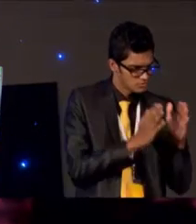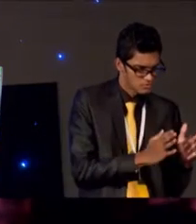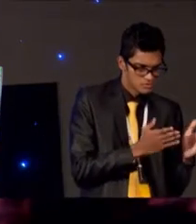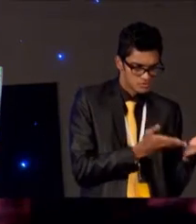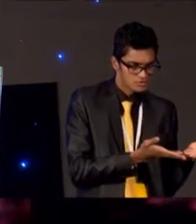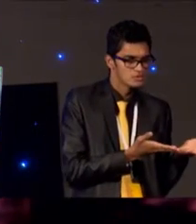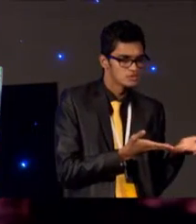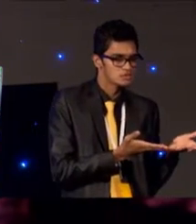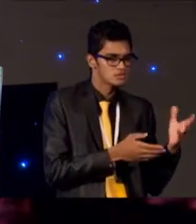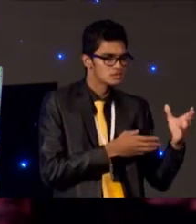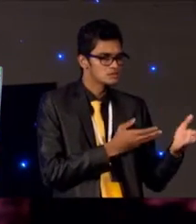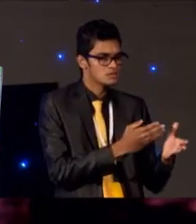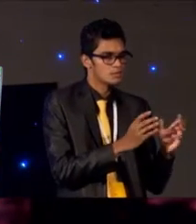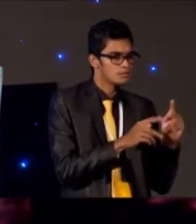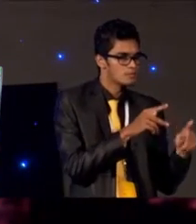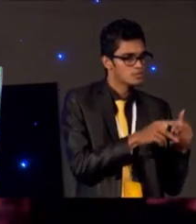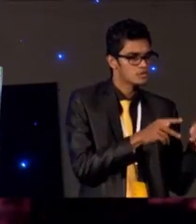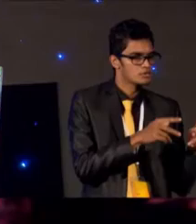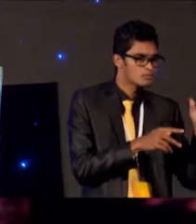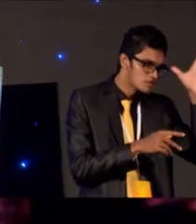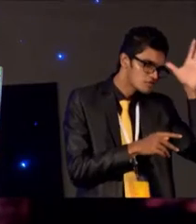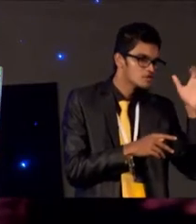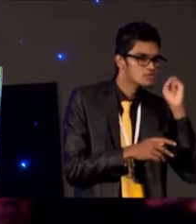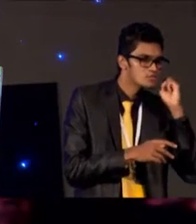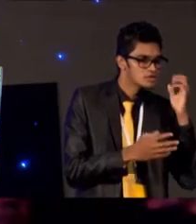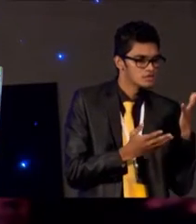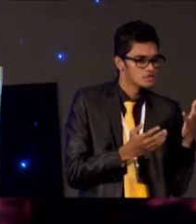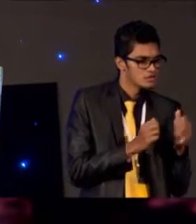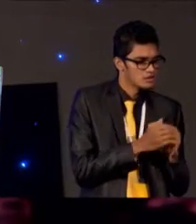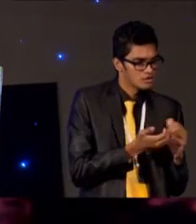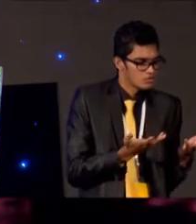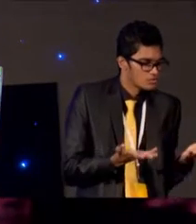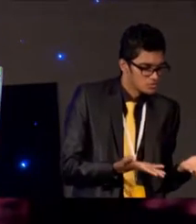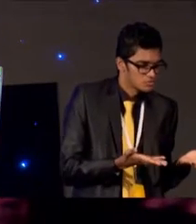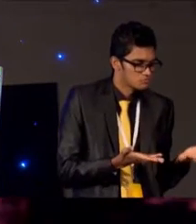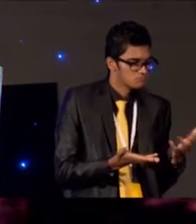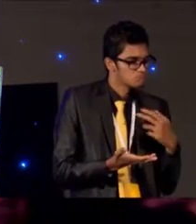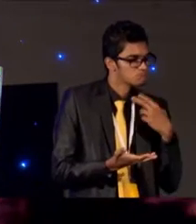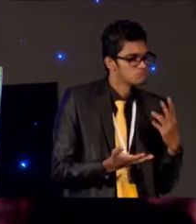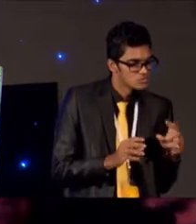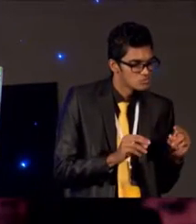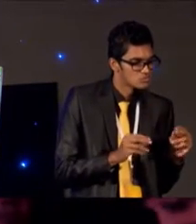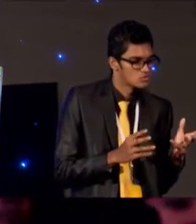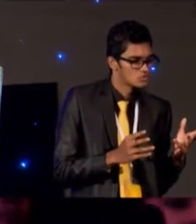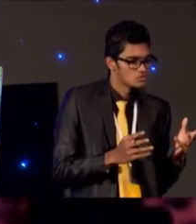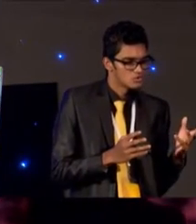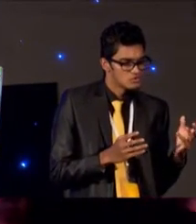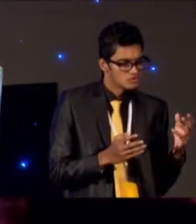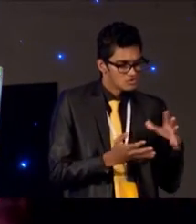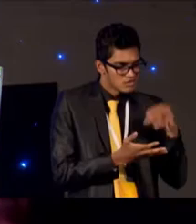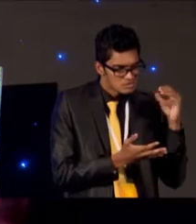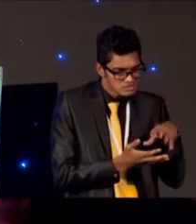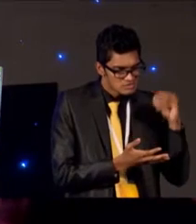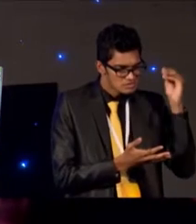the challenges that we as parents are meeting when our children are nonverbal, when our children are not able to